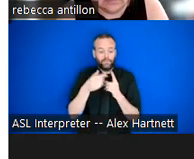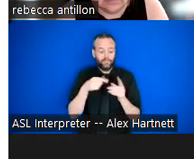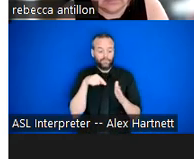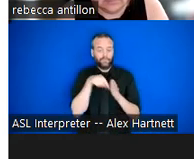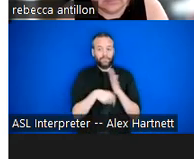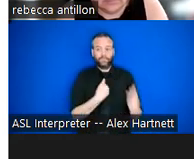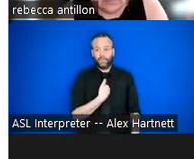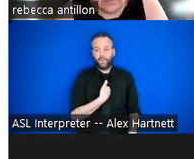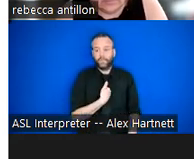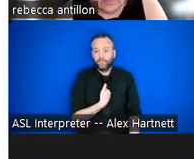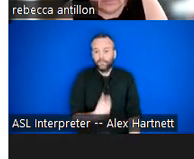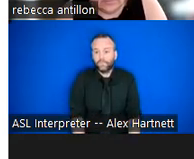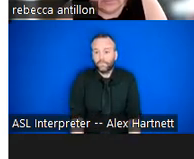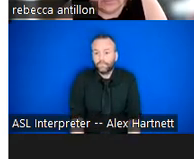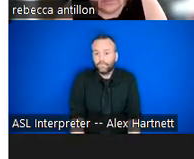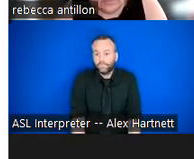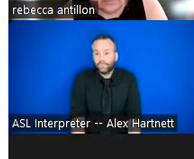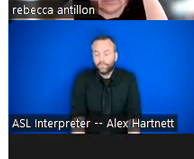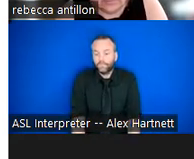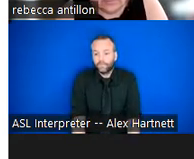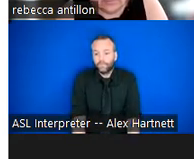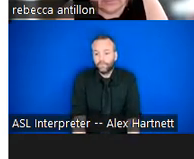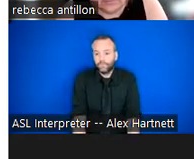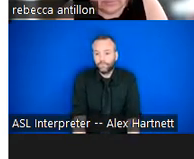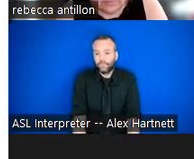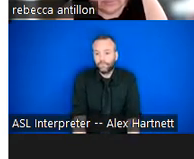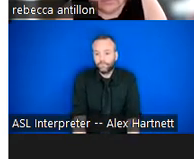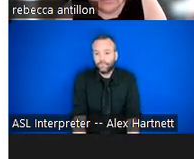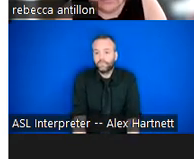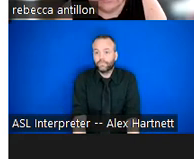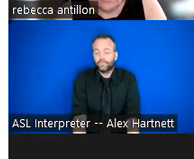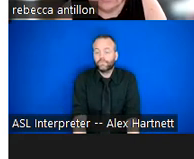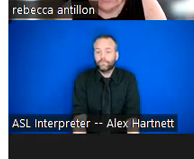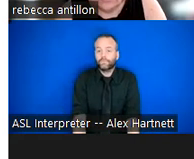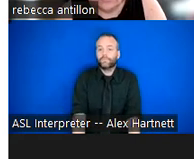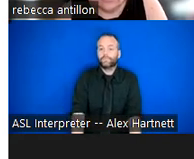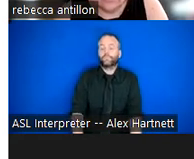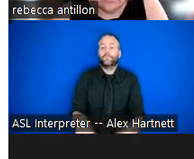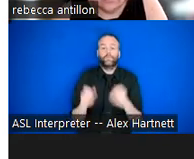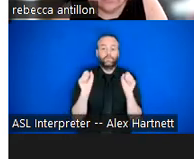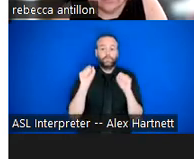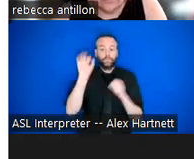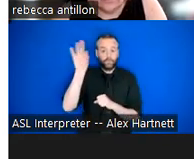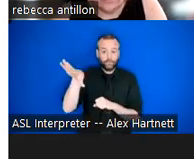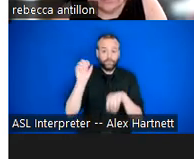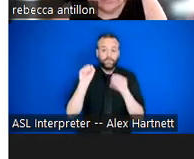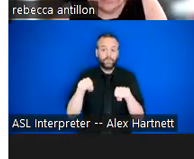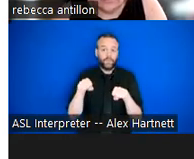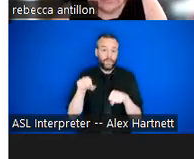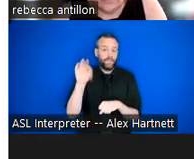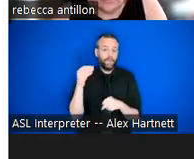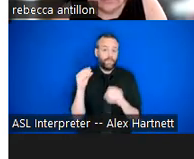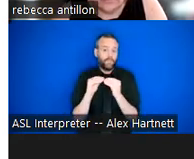active postvention responses in our postvention subcommittee. If you want to know more about that, Nancy, you can find it on the website, and you're also welcome to join us